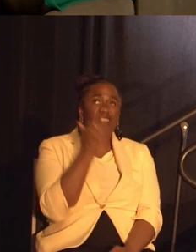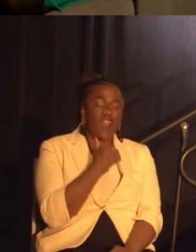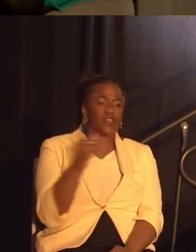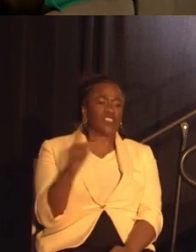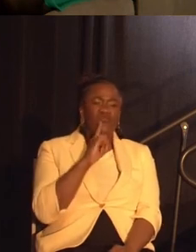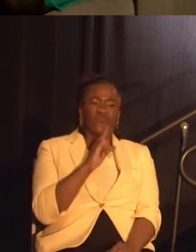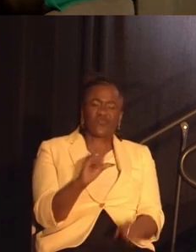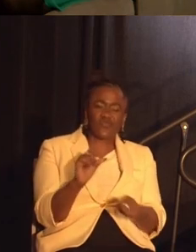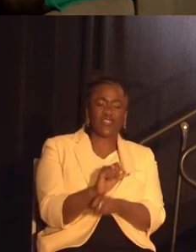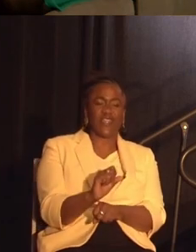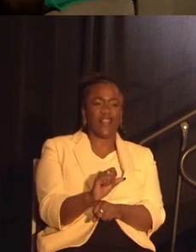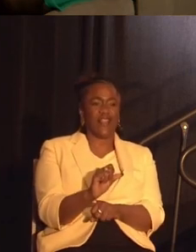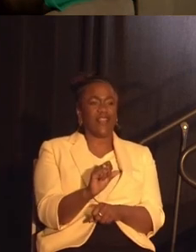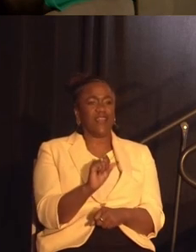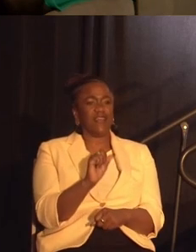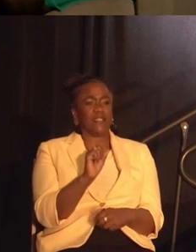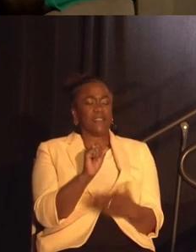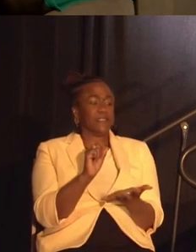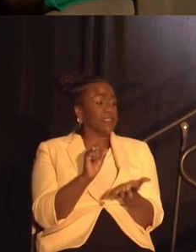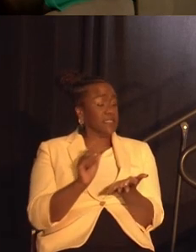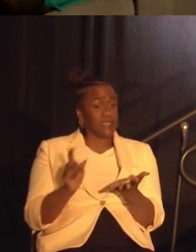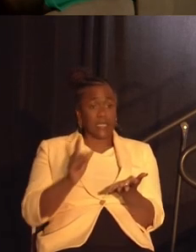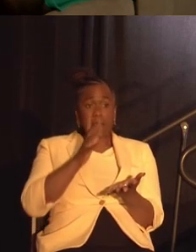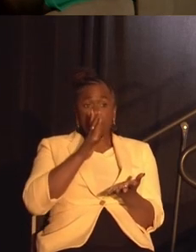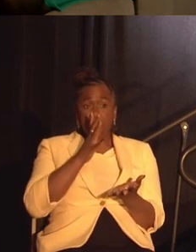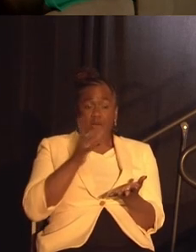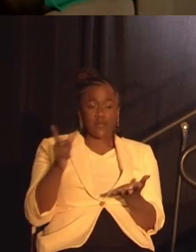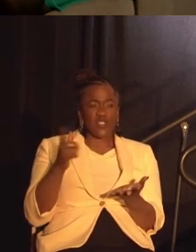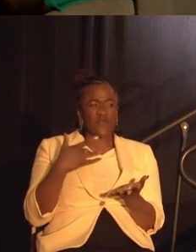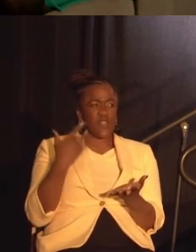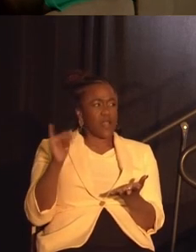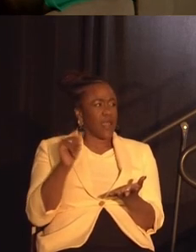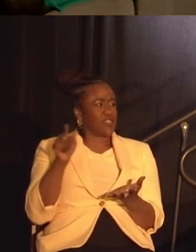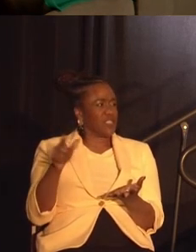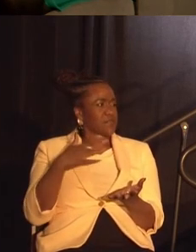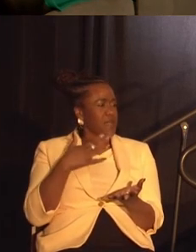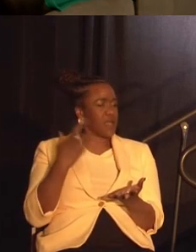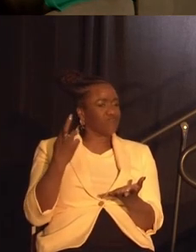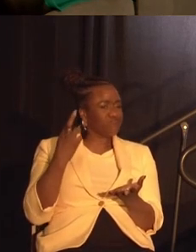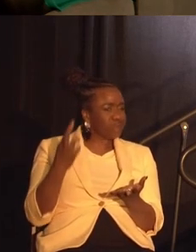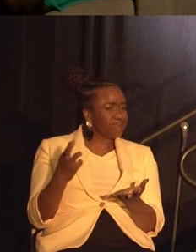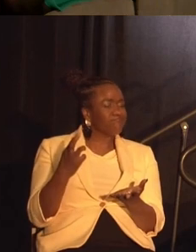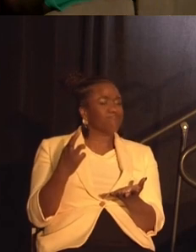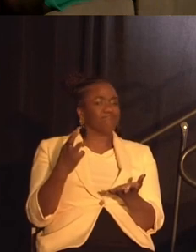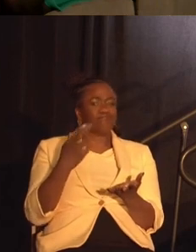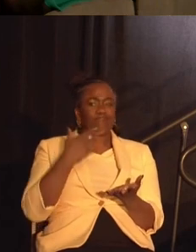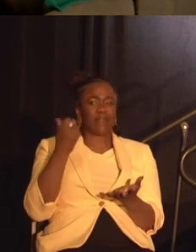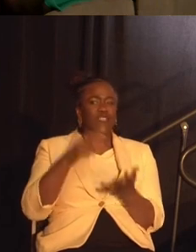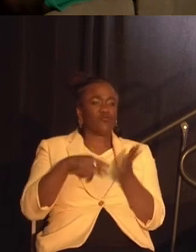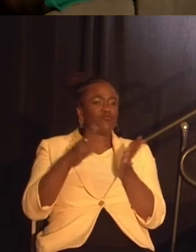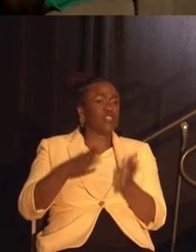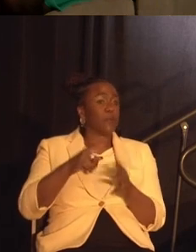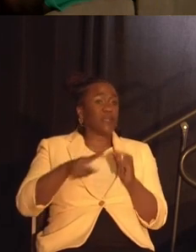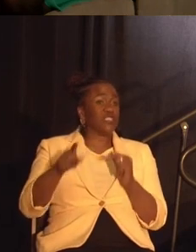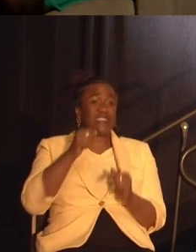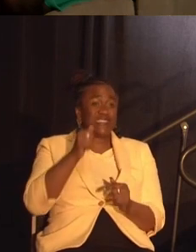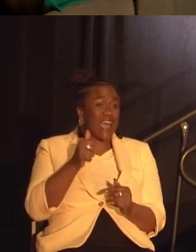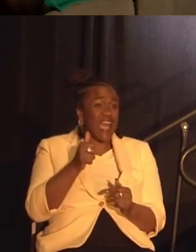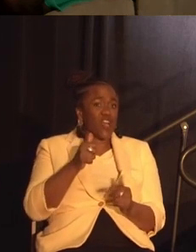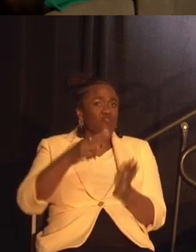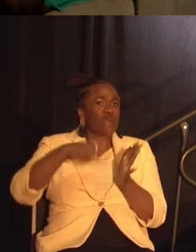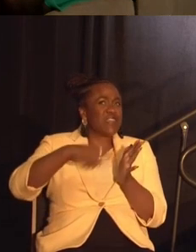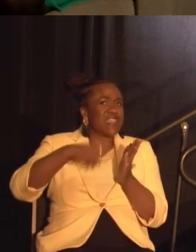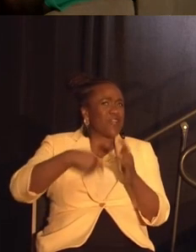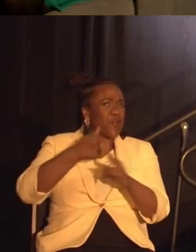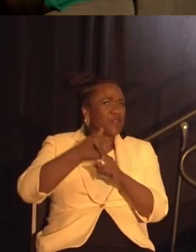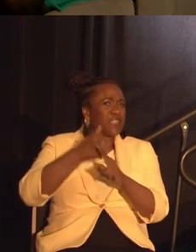real about it, but she ultimately, I feel like, is my closest reader, even though she doesn't necessarily read my work, but in many ways